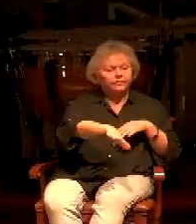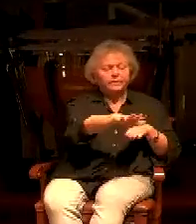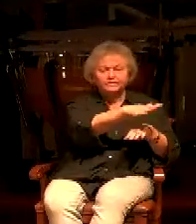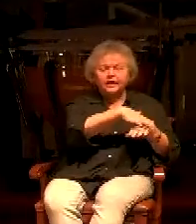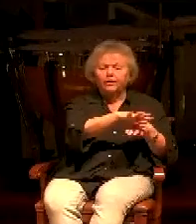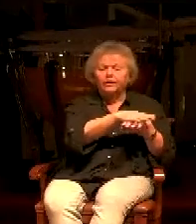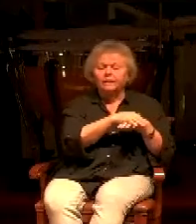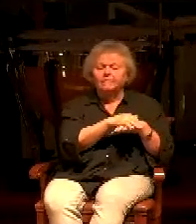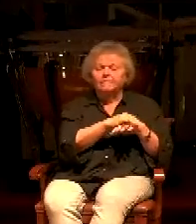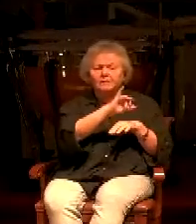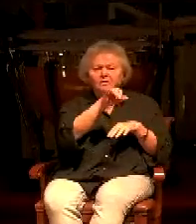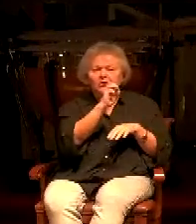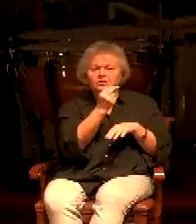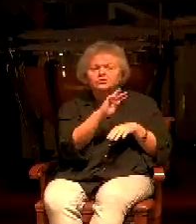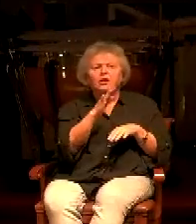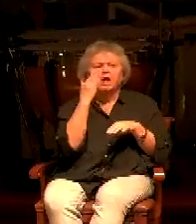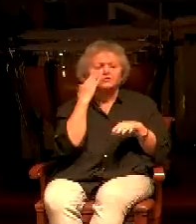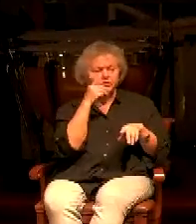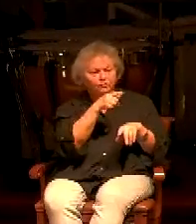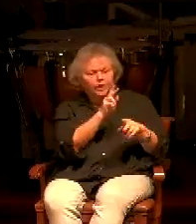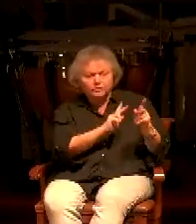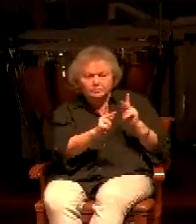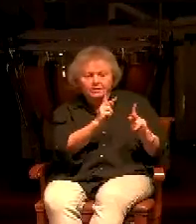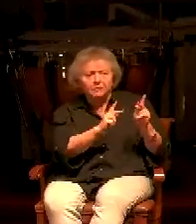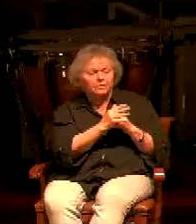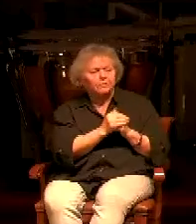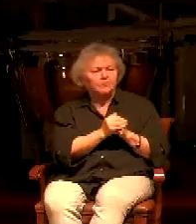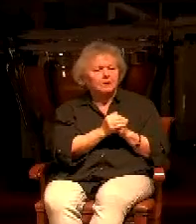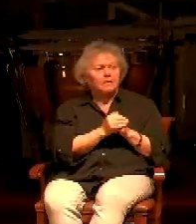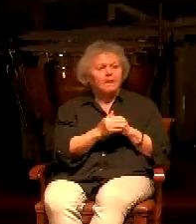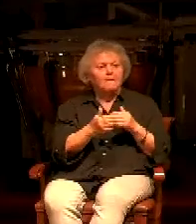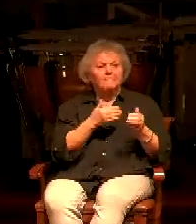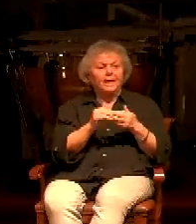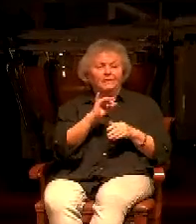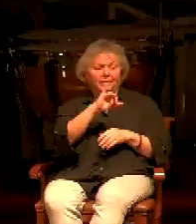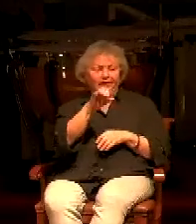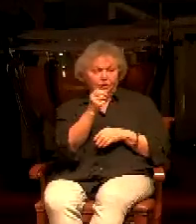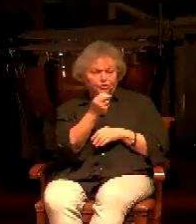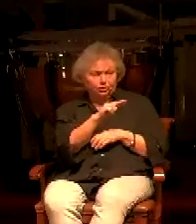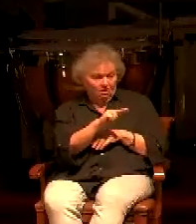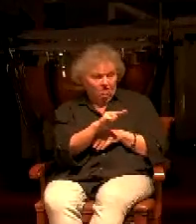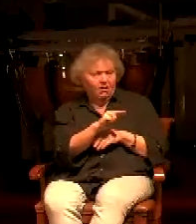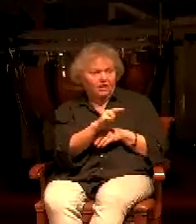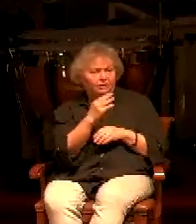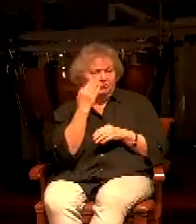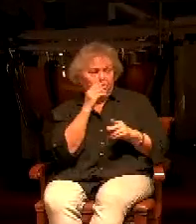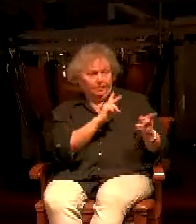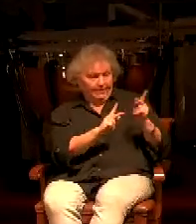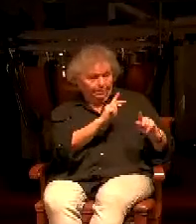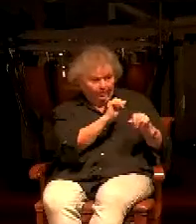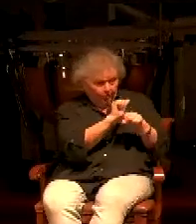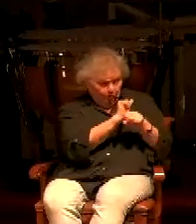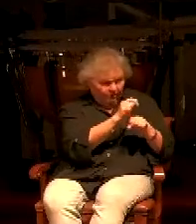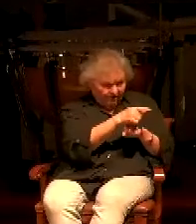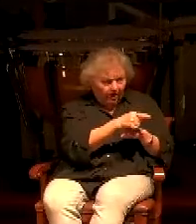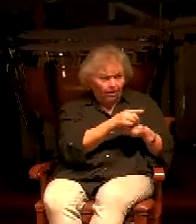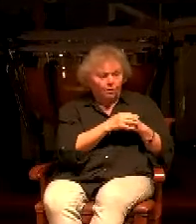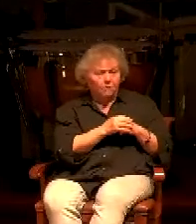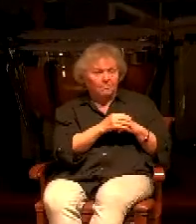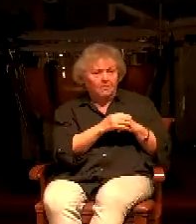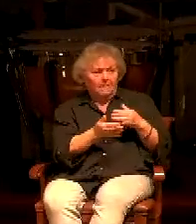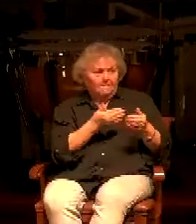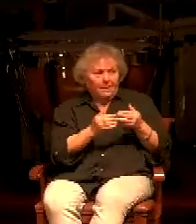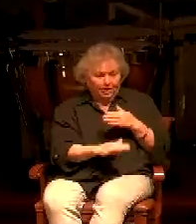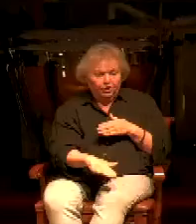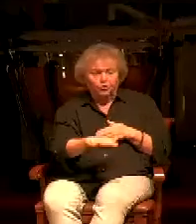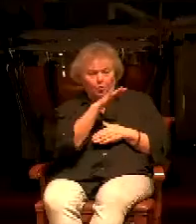people. He has connections. Maybe he grew up going to temple there. Maybe his father was the fish supplier to the priest, and so he had a deal with his father's